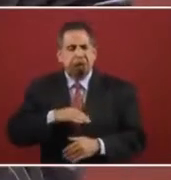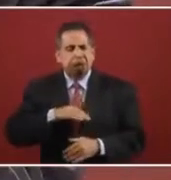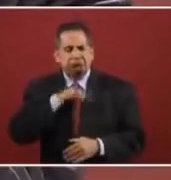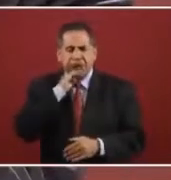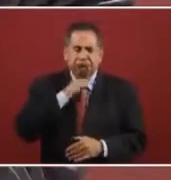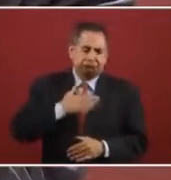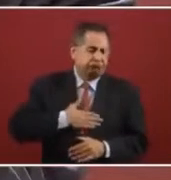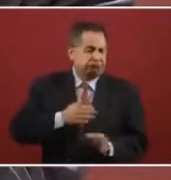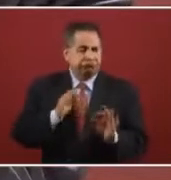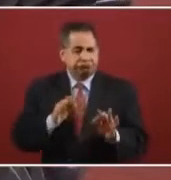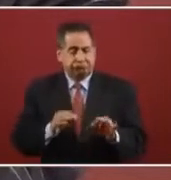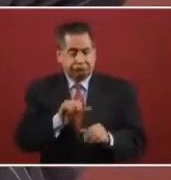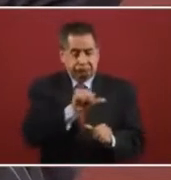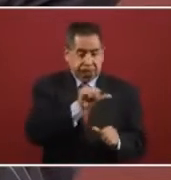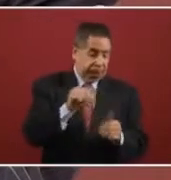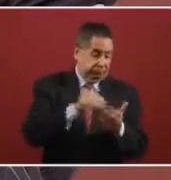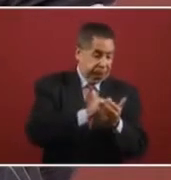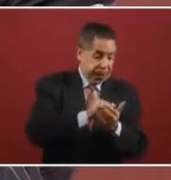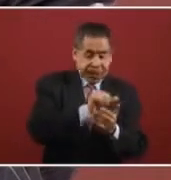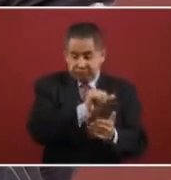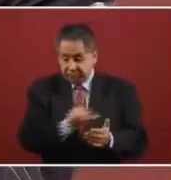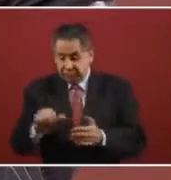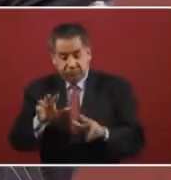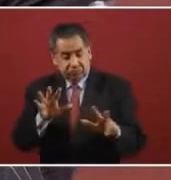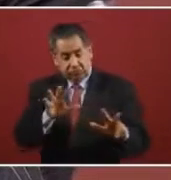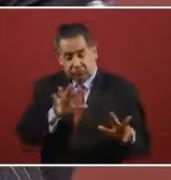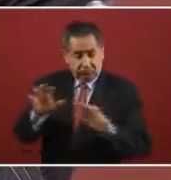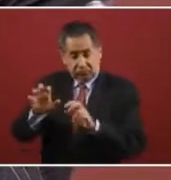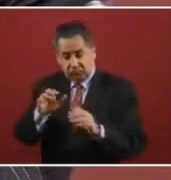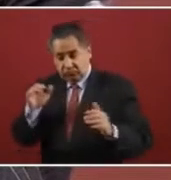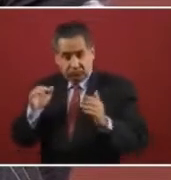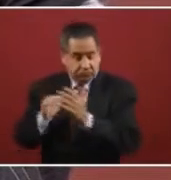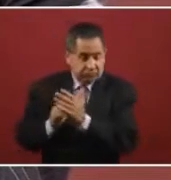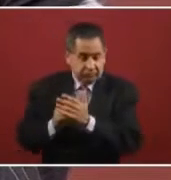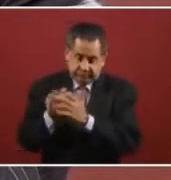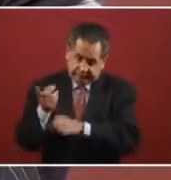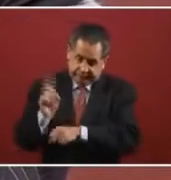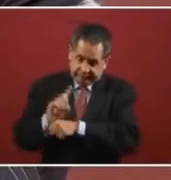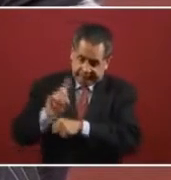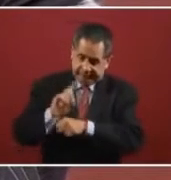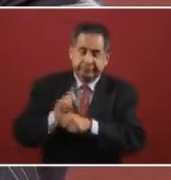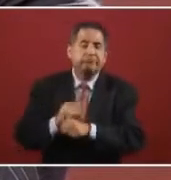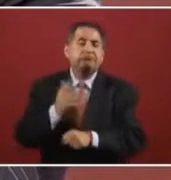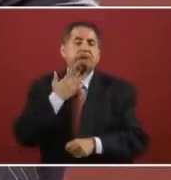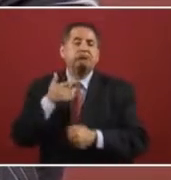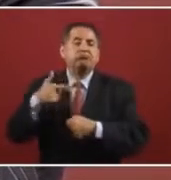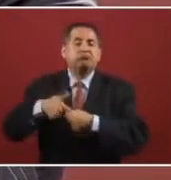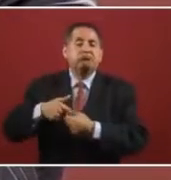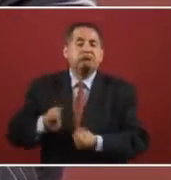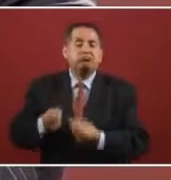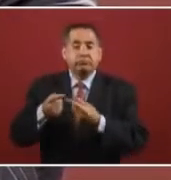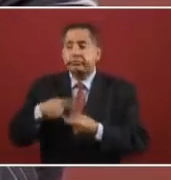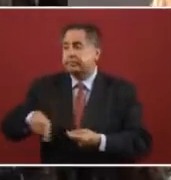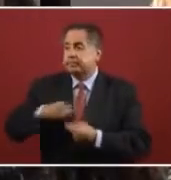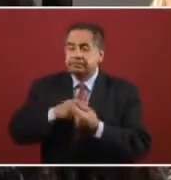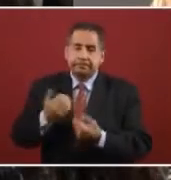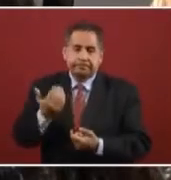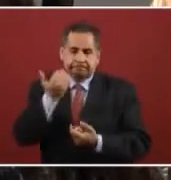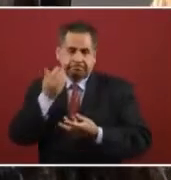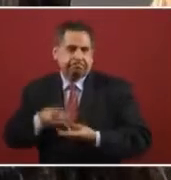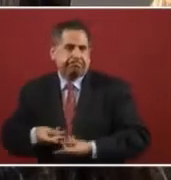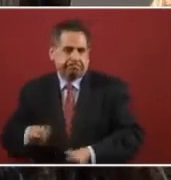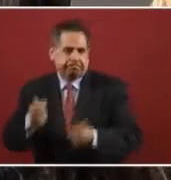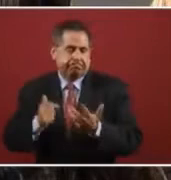at 600 to 8,000 barrels daily of gasoline, which is what we